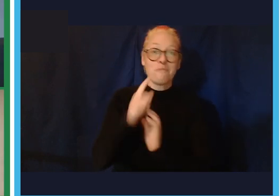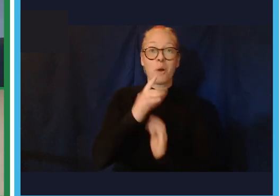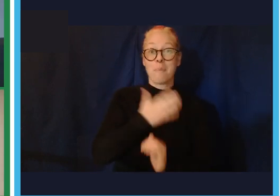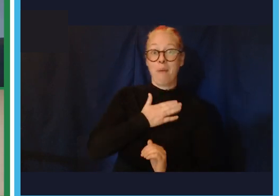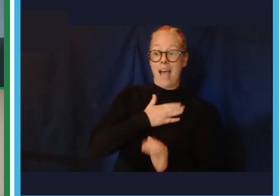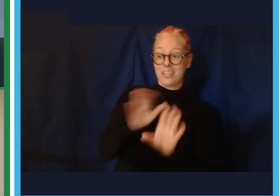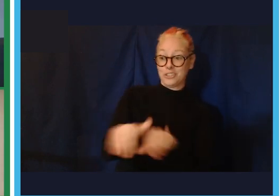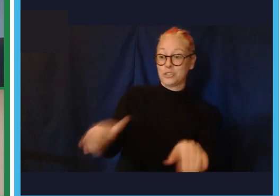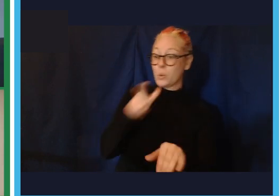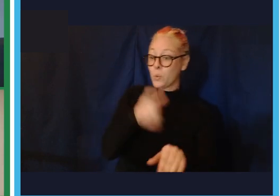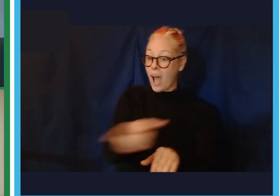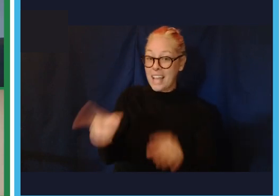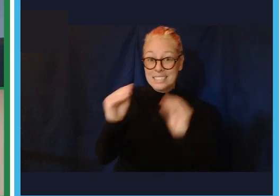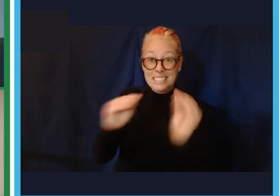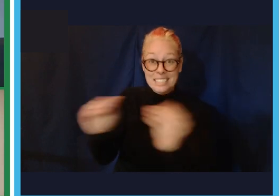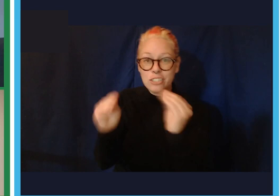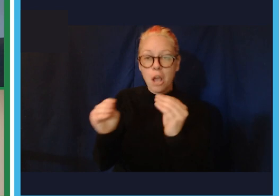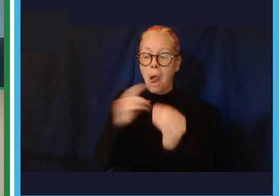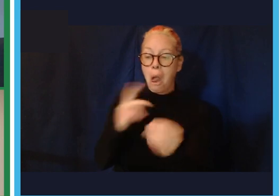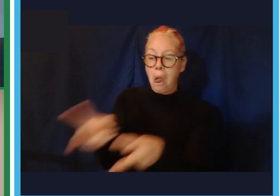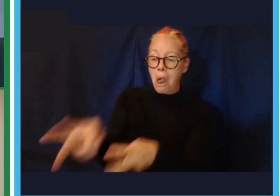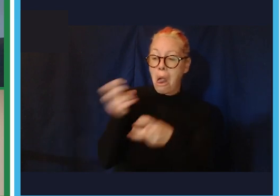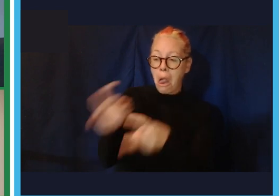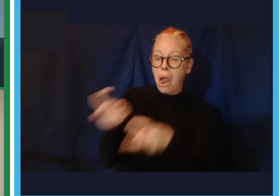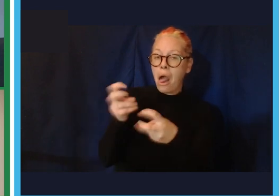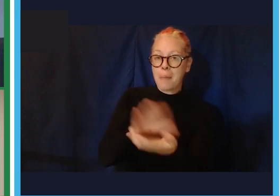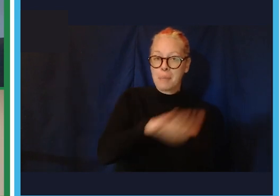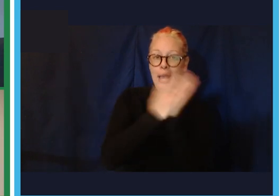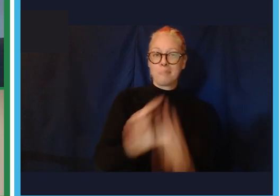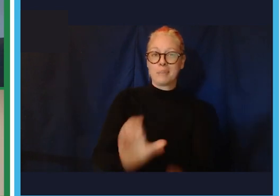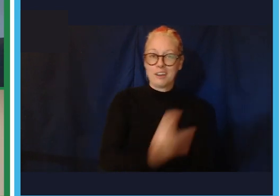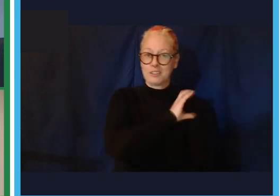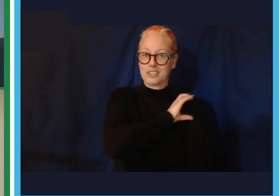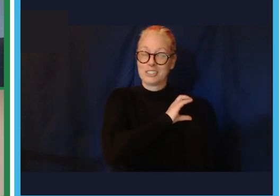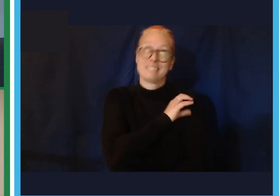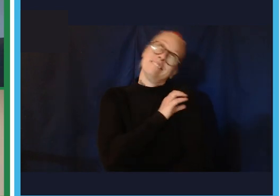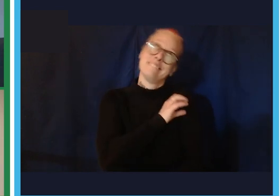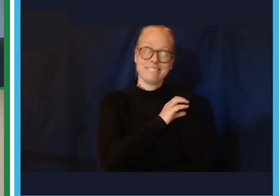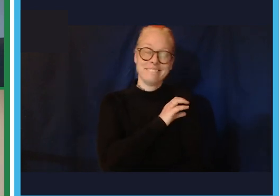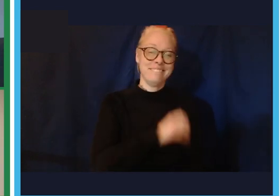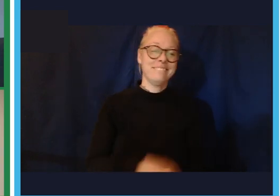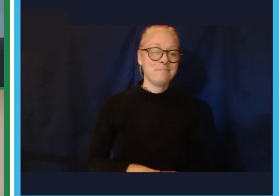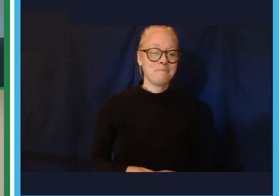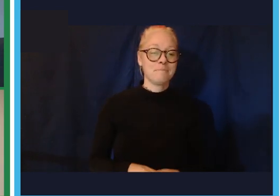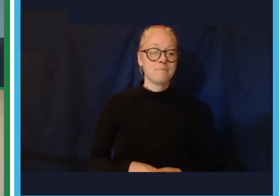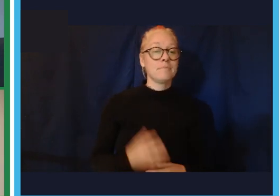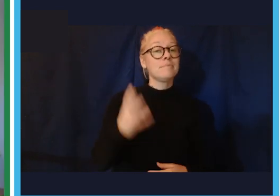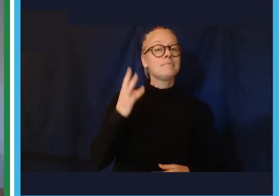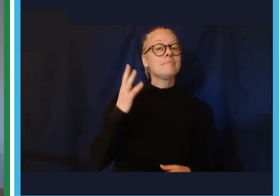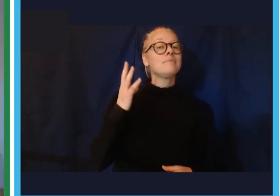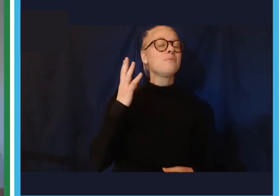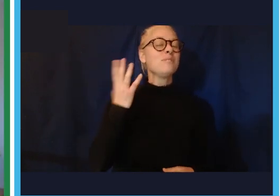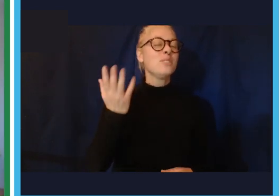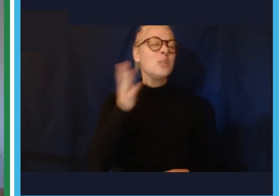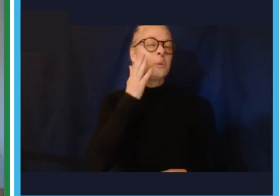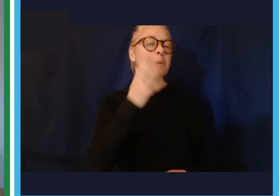like a teacher character or a funny adult kind that you could kind of see, oh, this is probably the so-and-so, the type onto it.